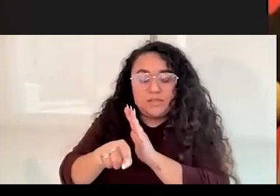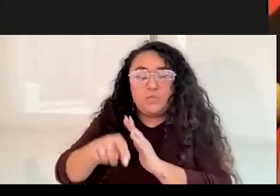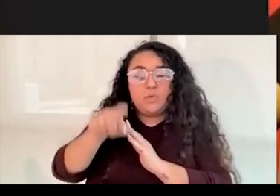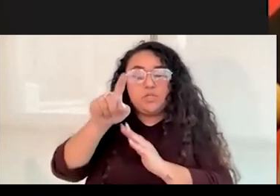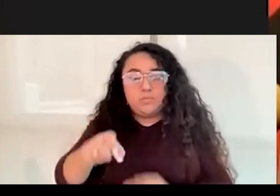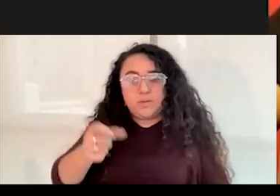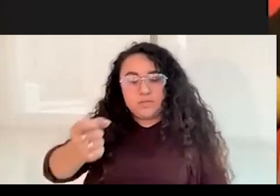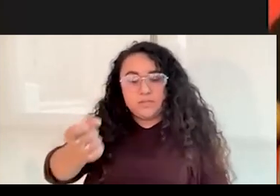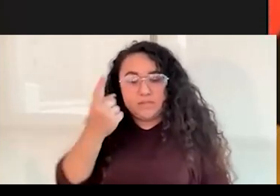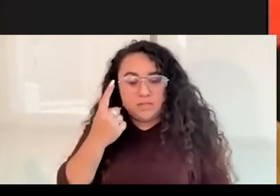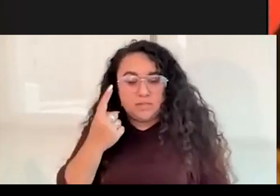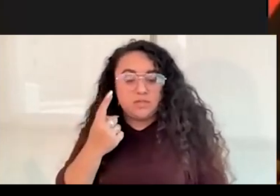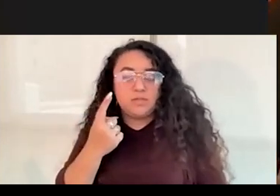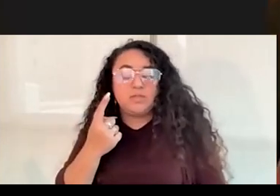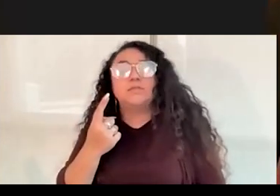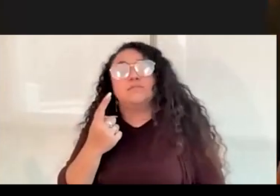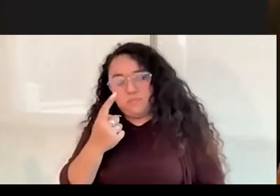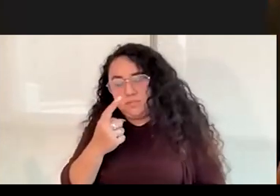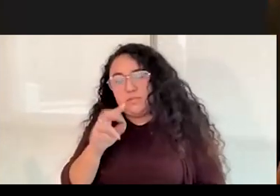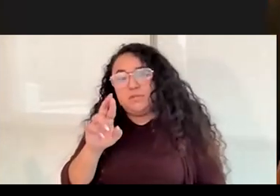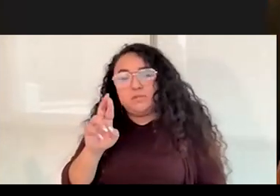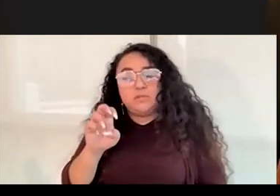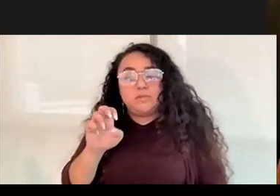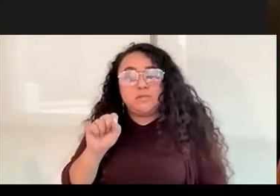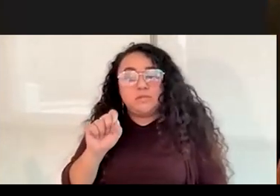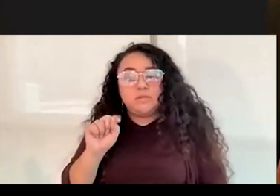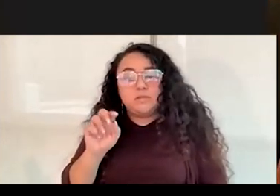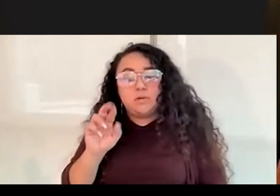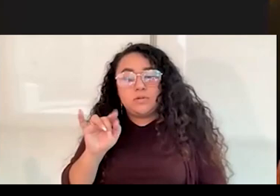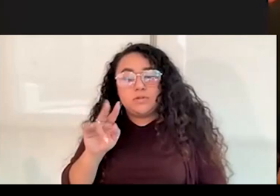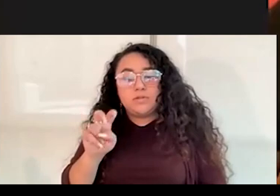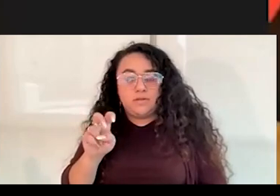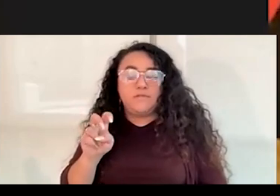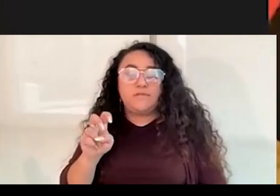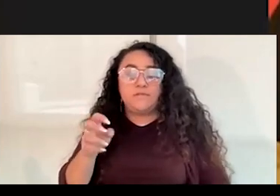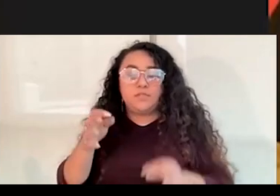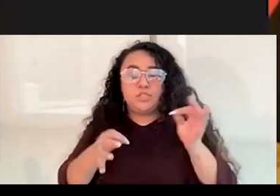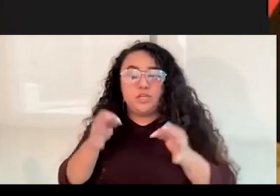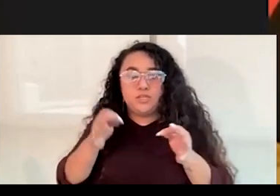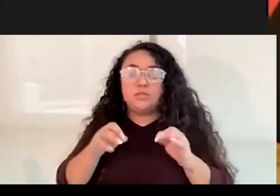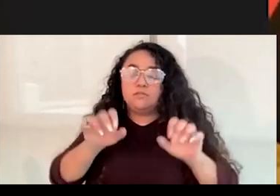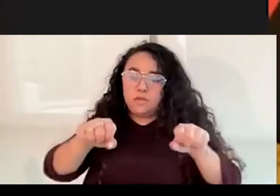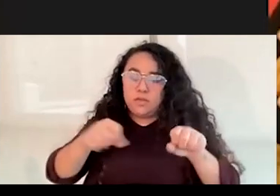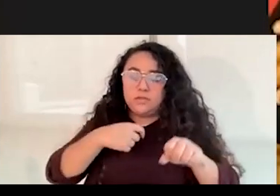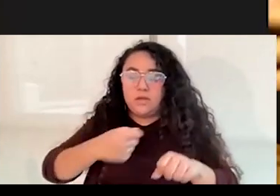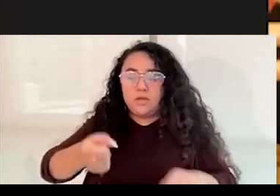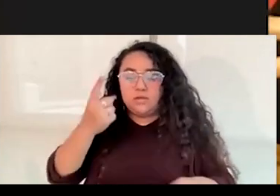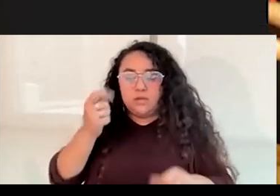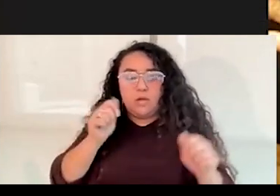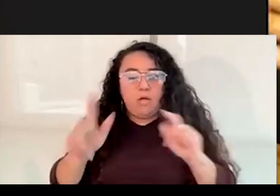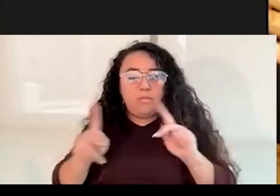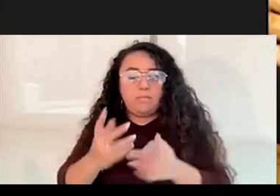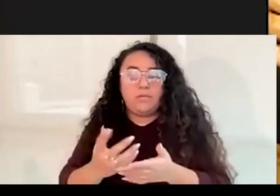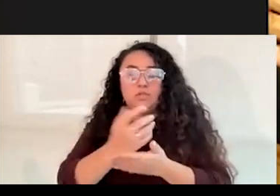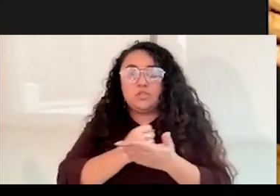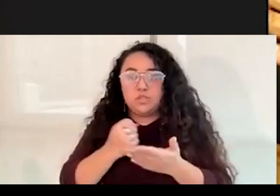is, we're talking about restorative justice, and I get everybody deserves